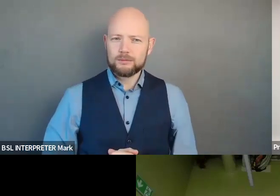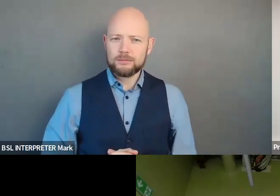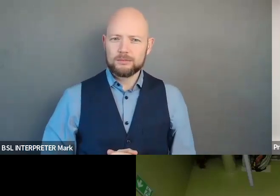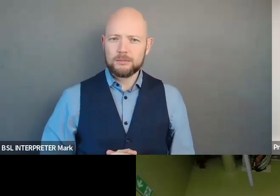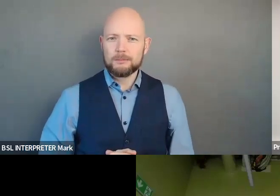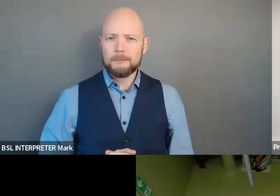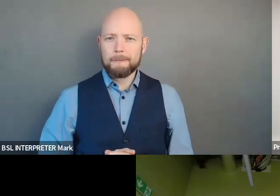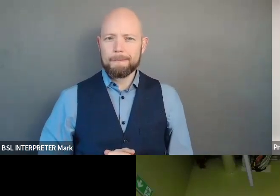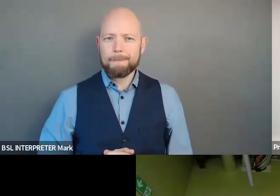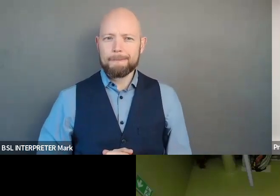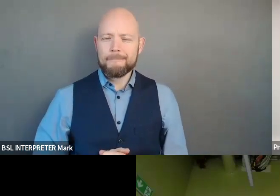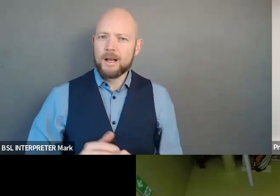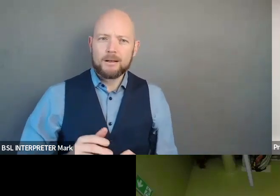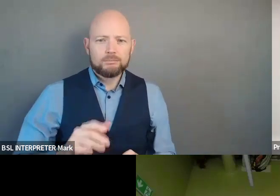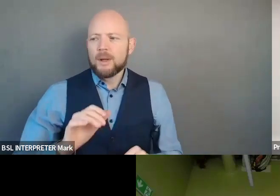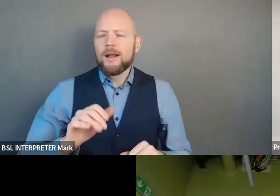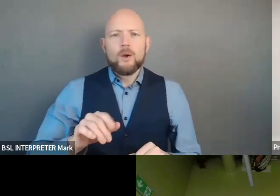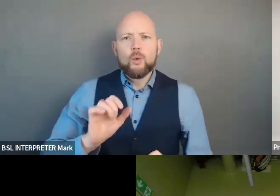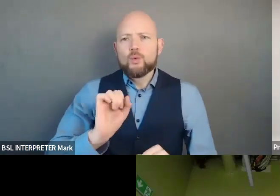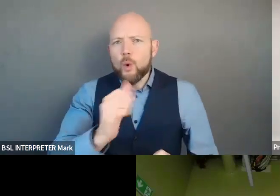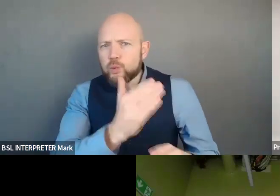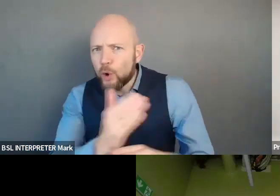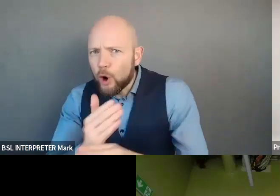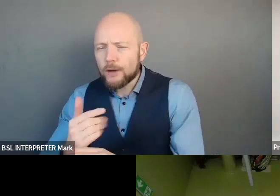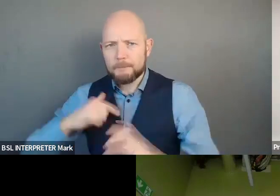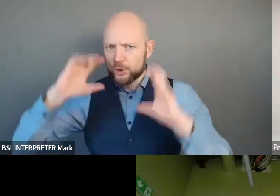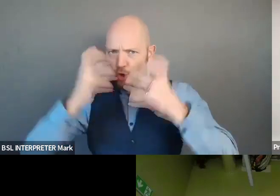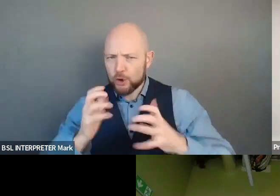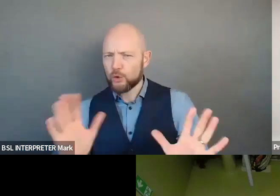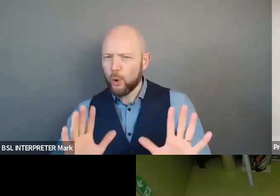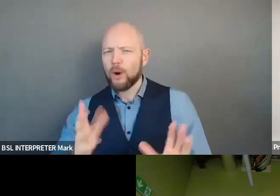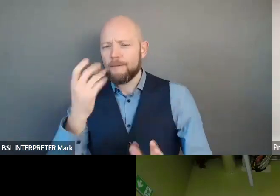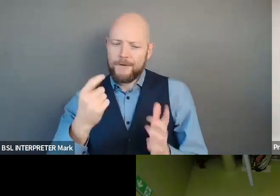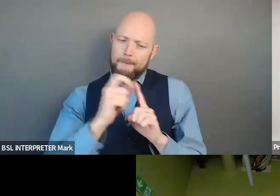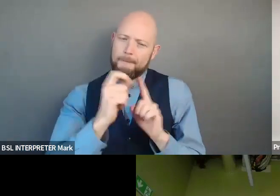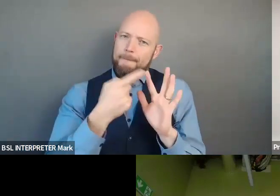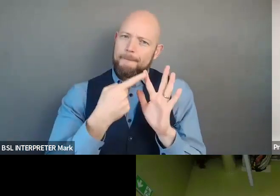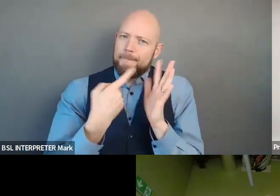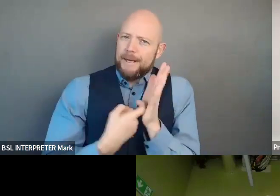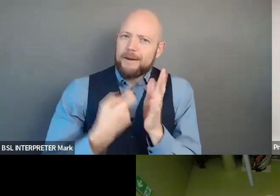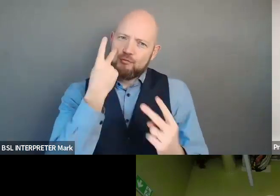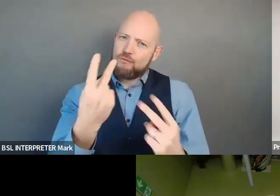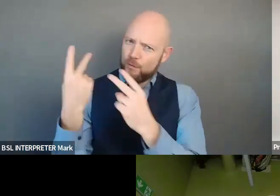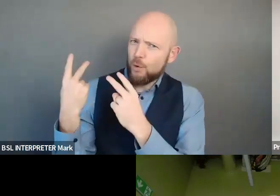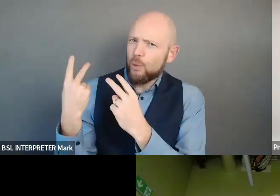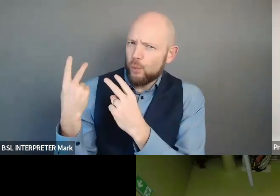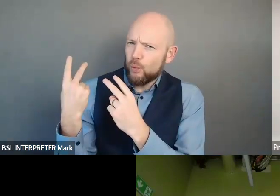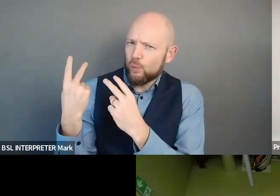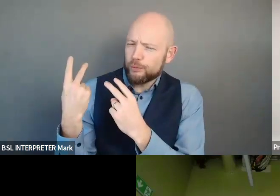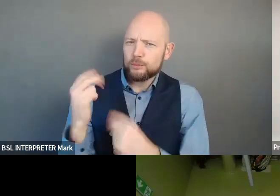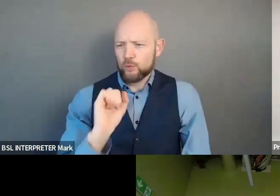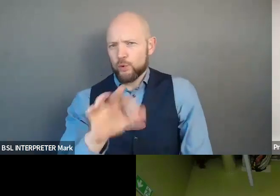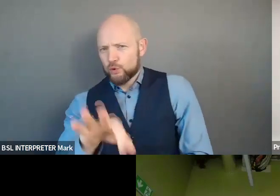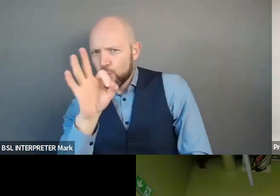concern. That's why we have peer review. That's why we devolve, particularly for PhDs, the responsibility to organizations to make those